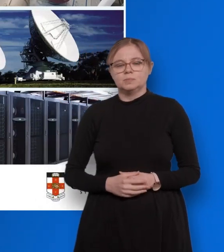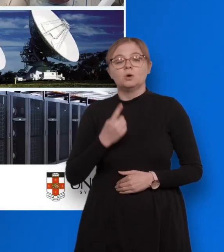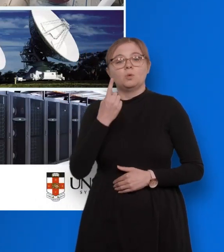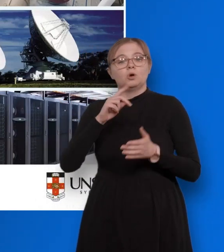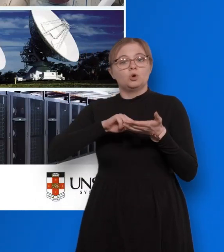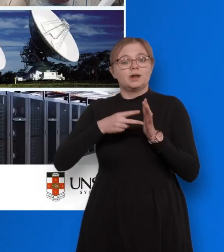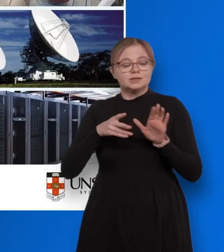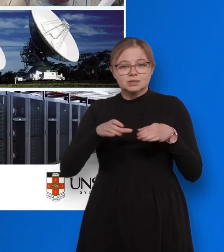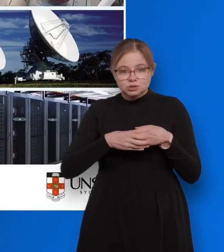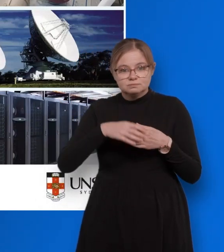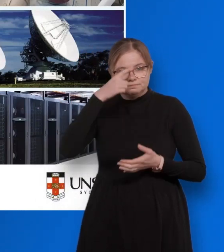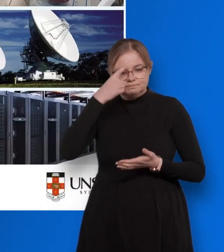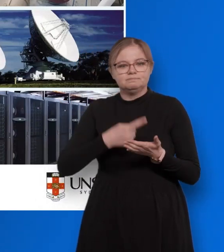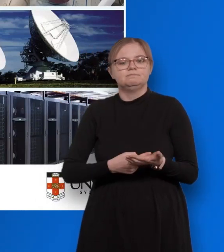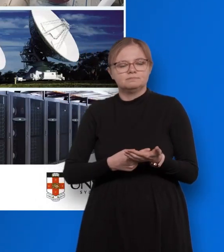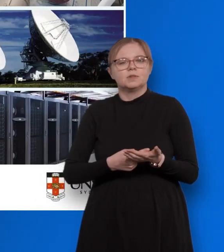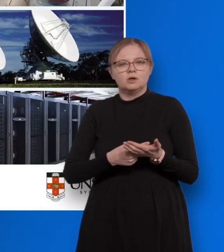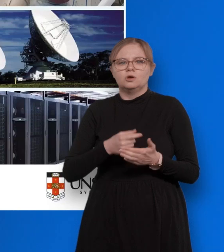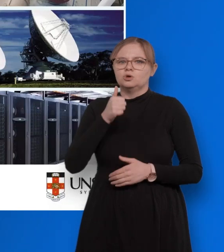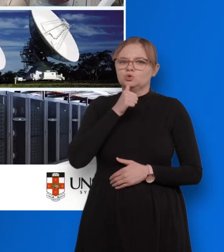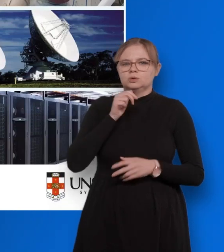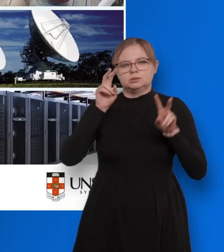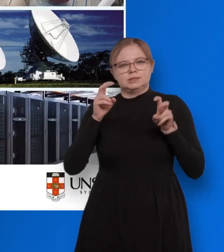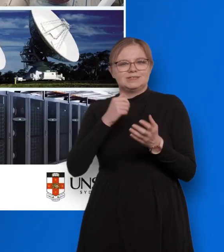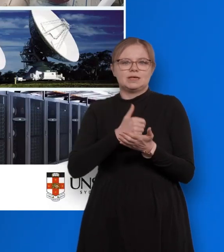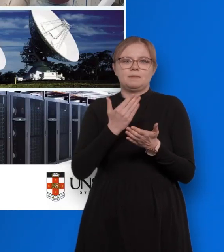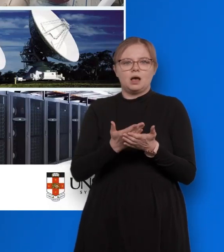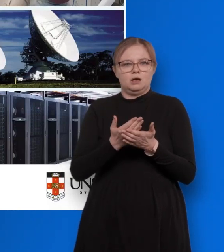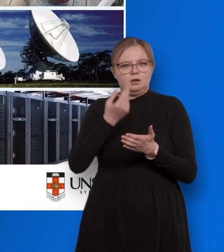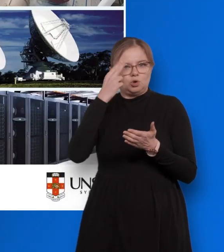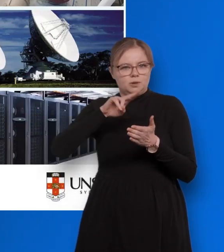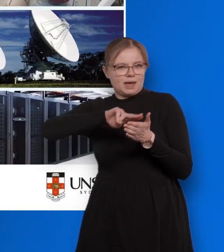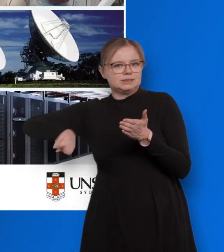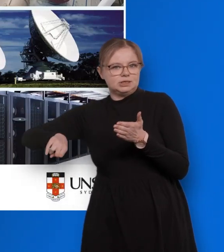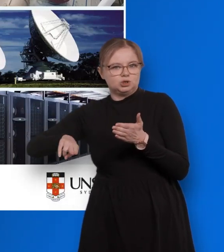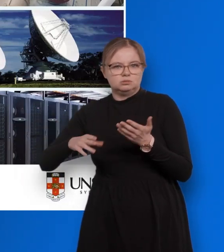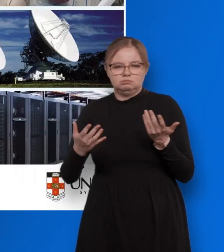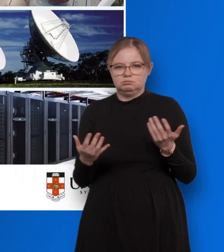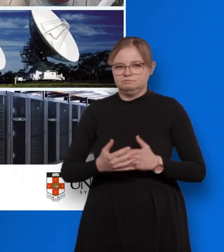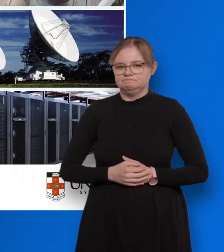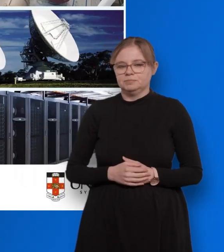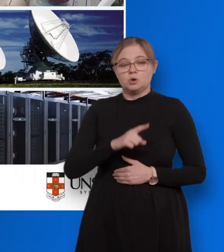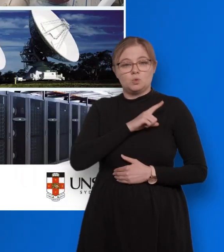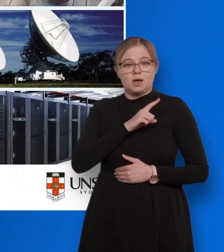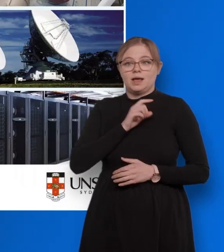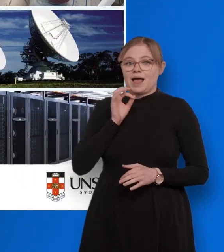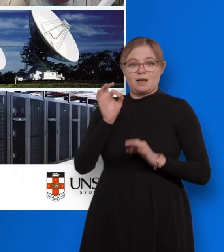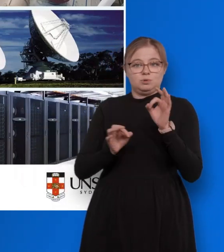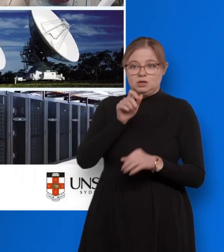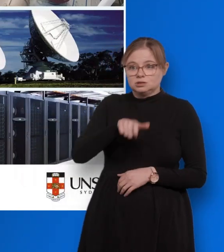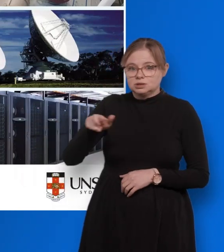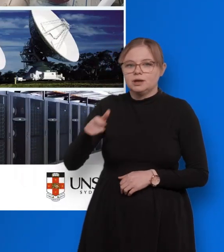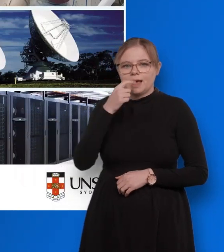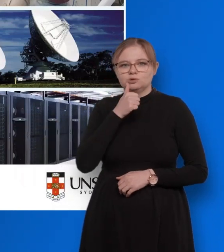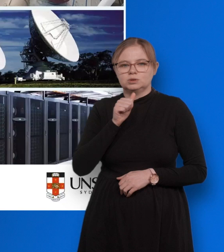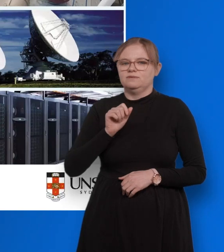organization decided to apply what we're calling semi-anonymization. They allowed the applicants to use first initials